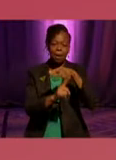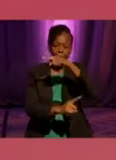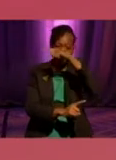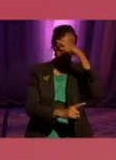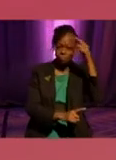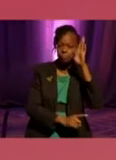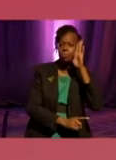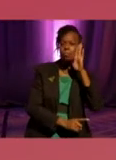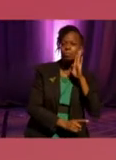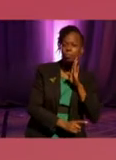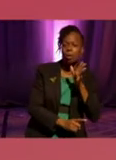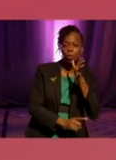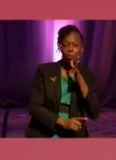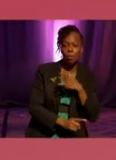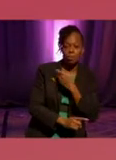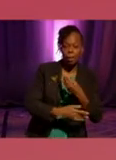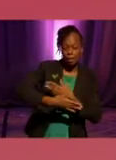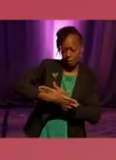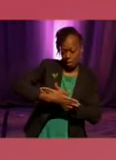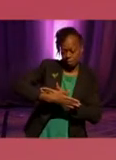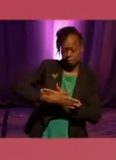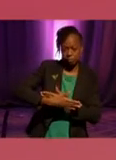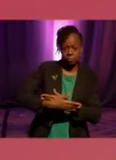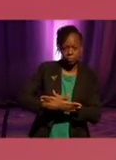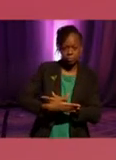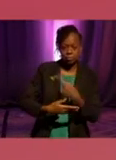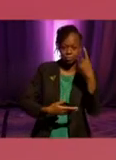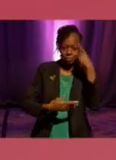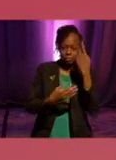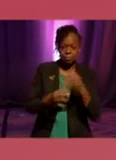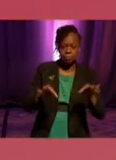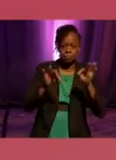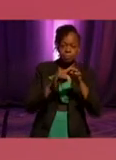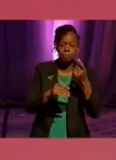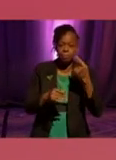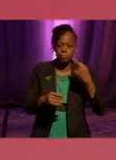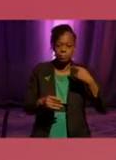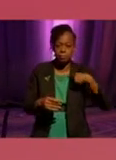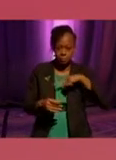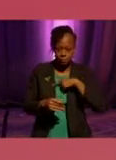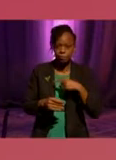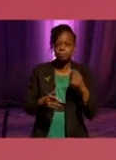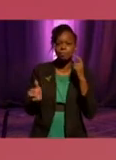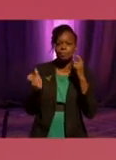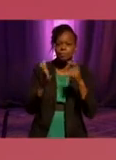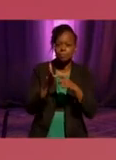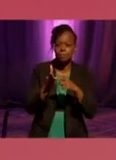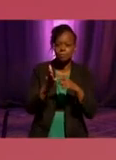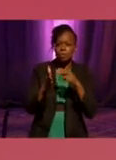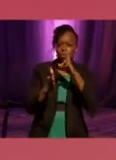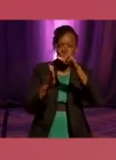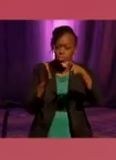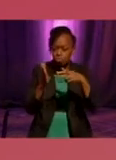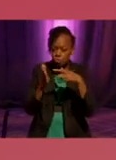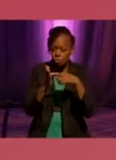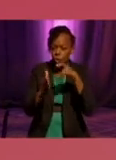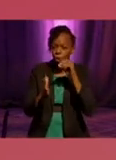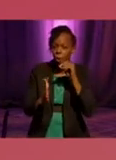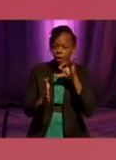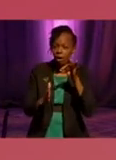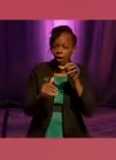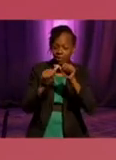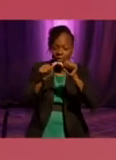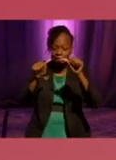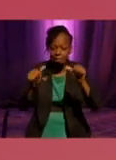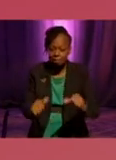I think it is important for us to recognize the role of systemic racism, things like